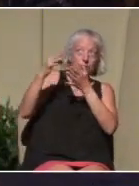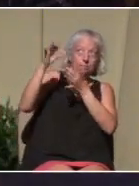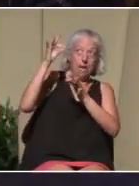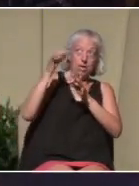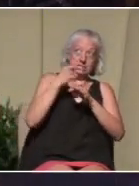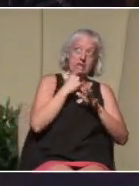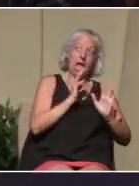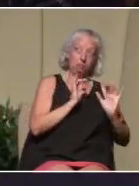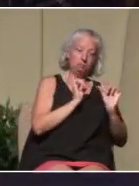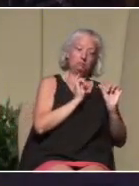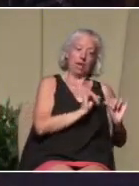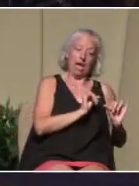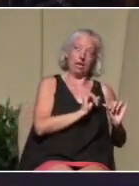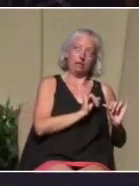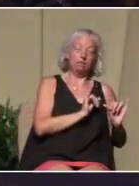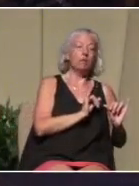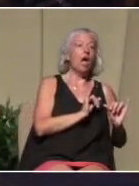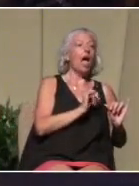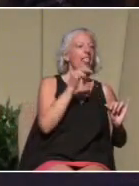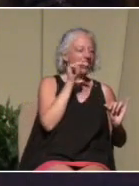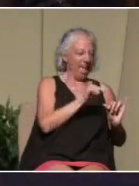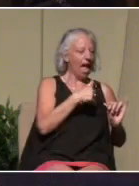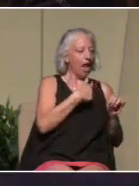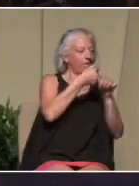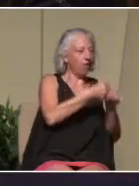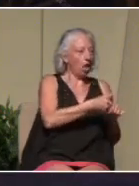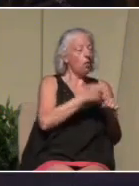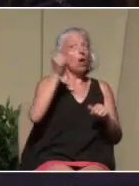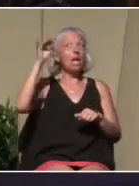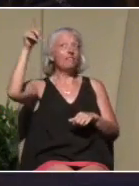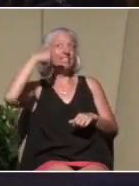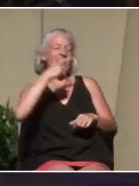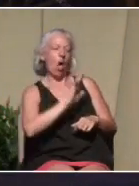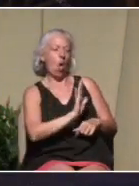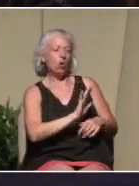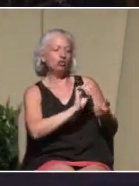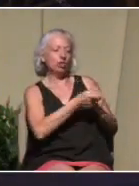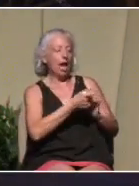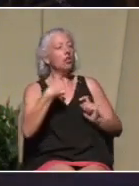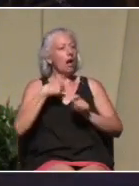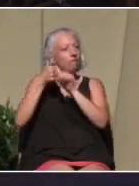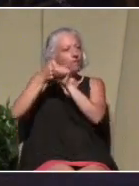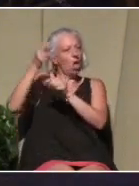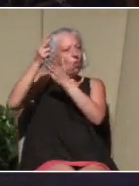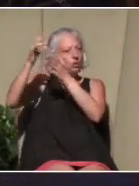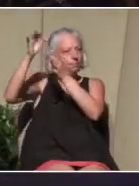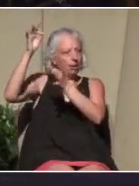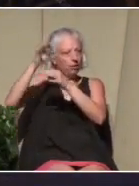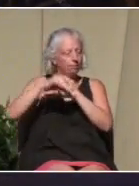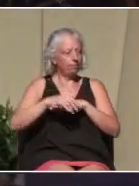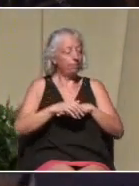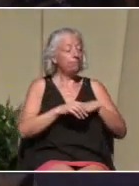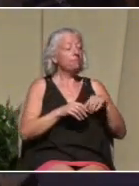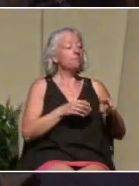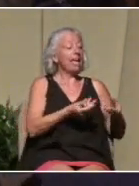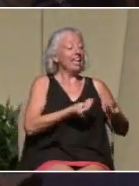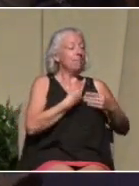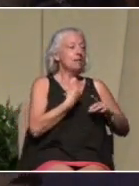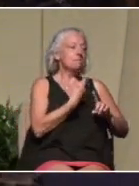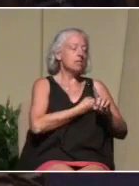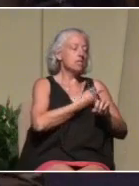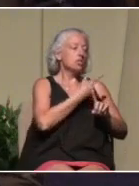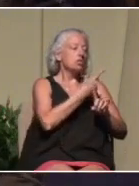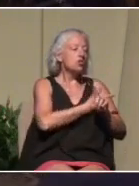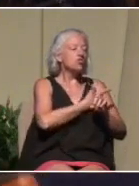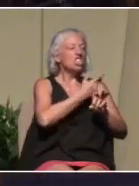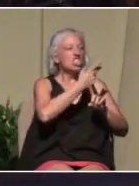then those are the sermons I'll preach on. And what that does is it gives me months, literally, to be thinking about a message, to have